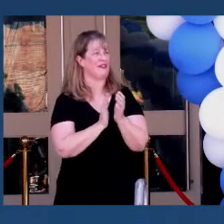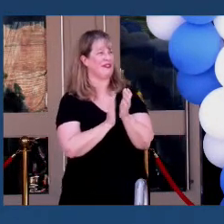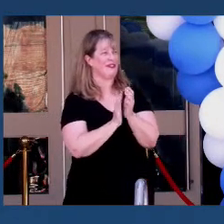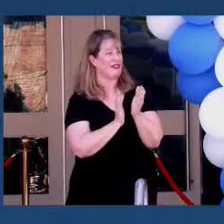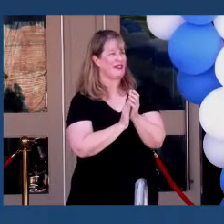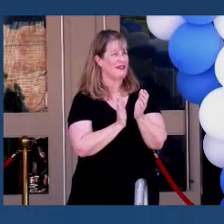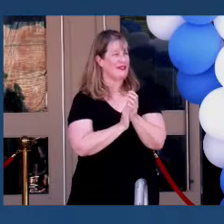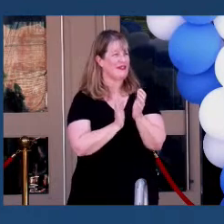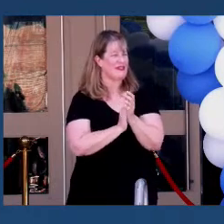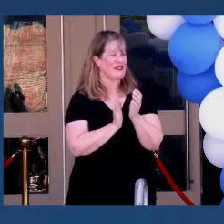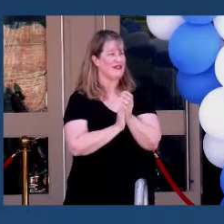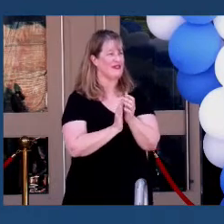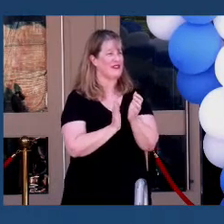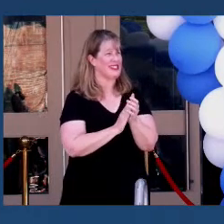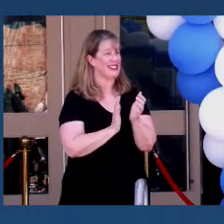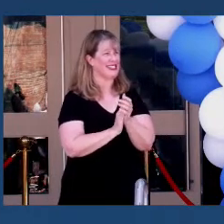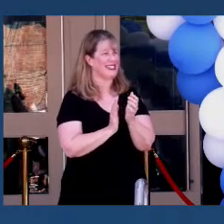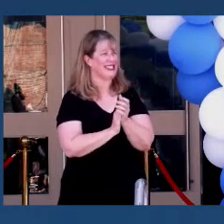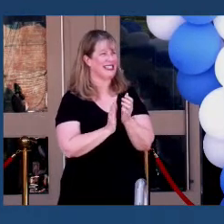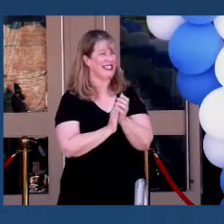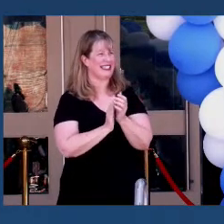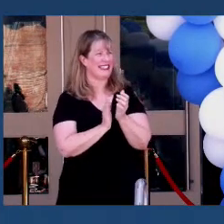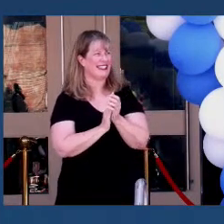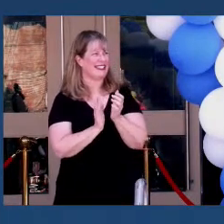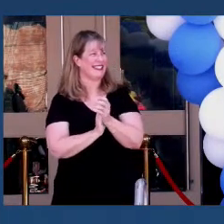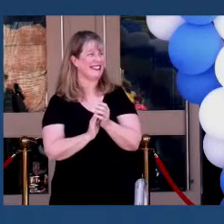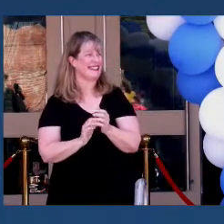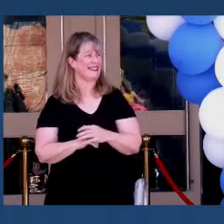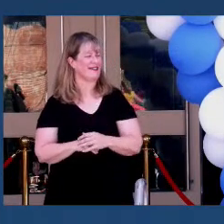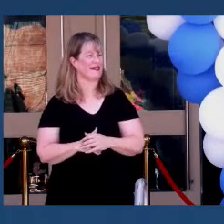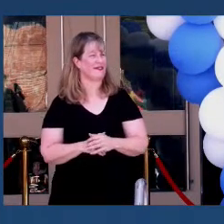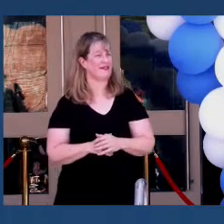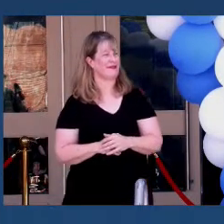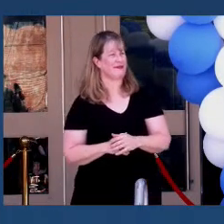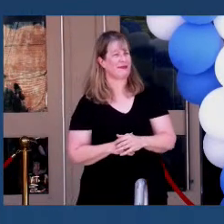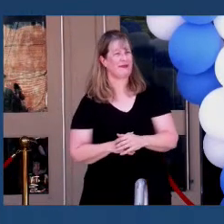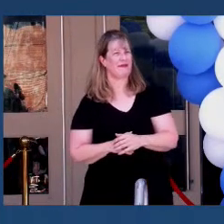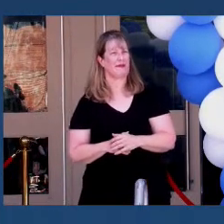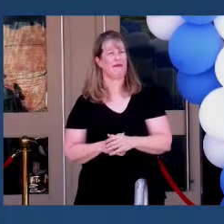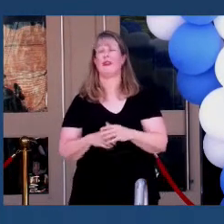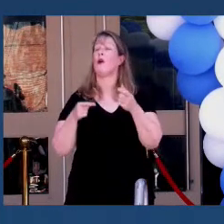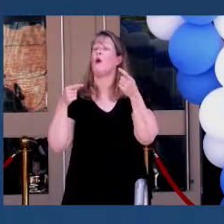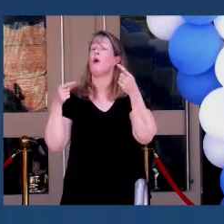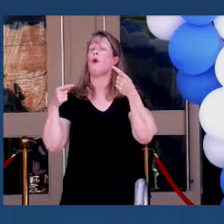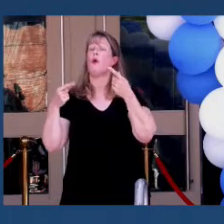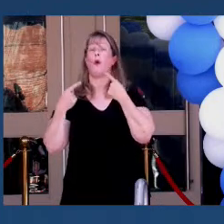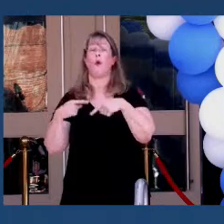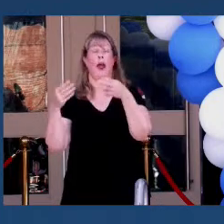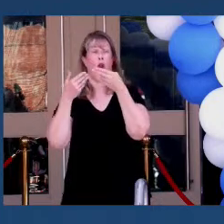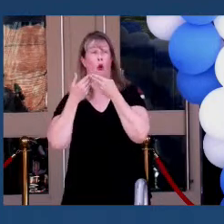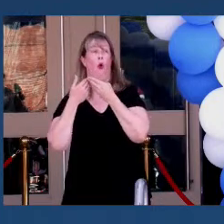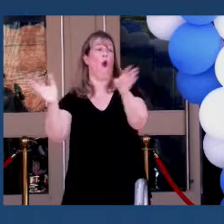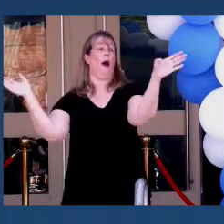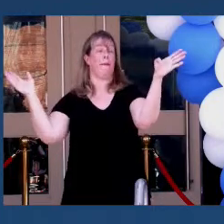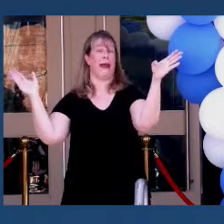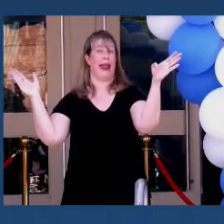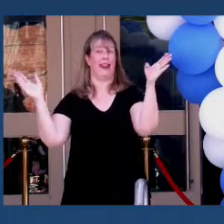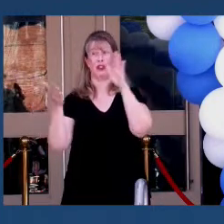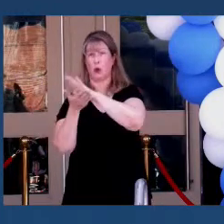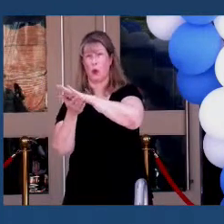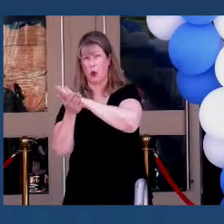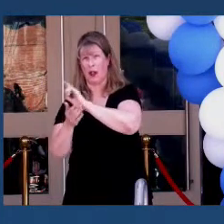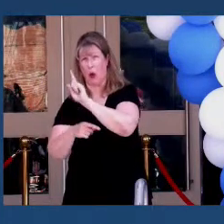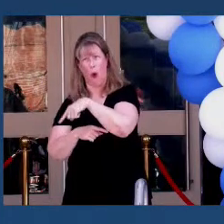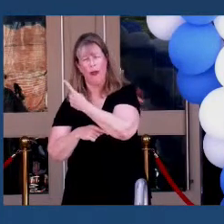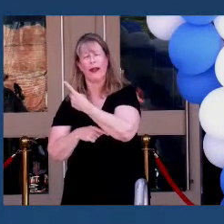And yeah, we can still stand. So as we cut this ribbon, we are not just opening a school, we're opening the doors to